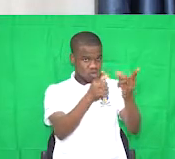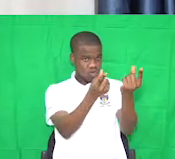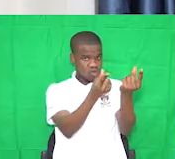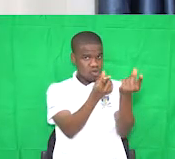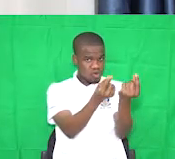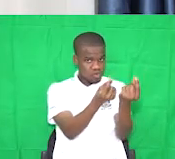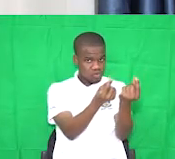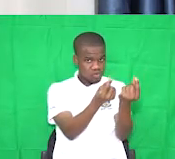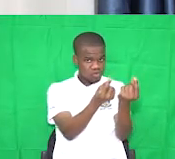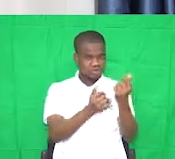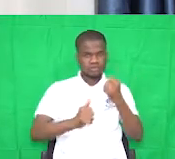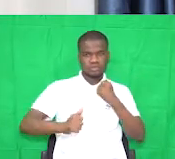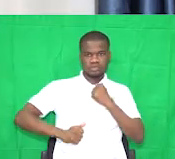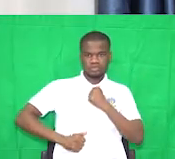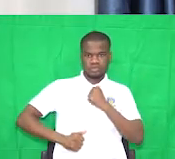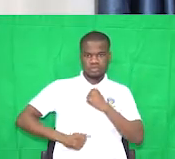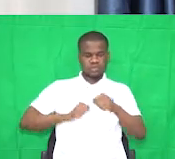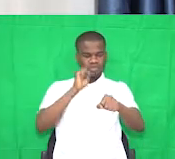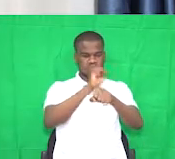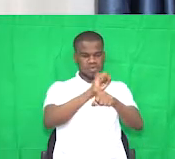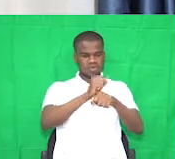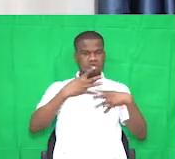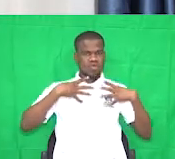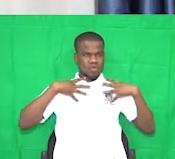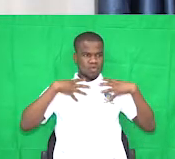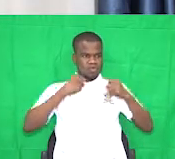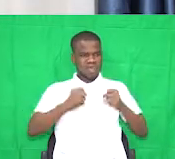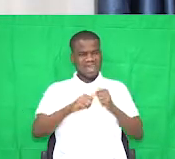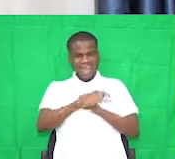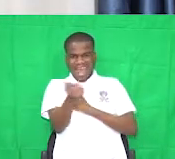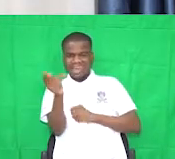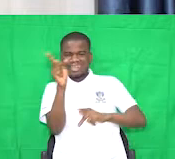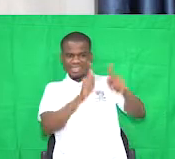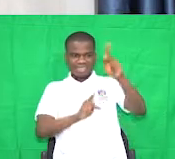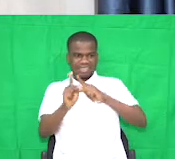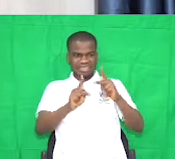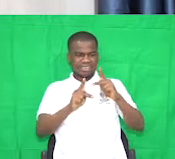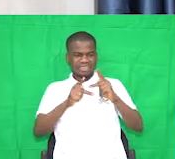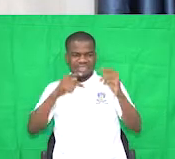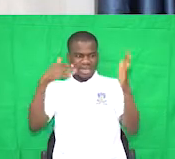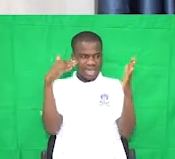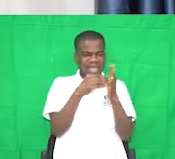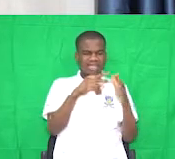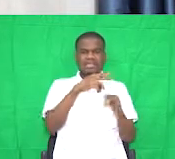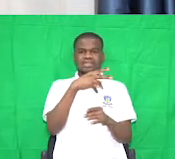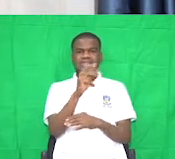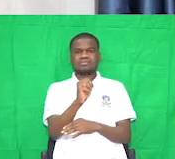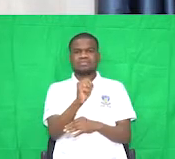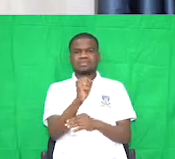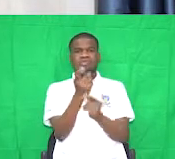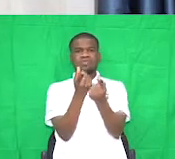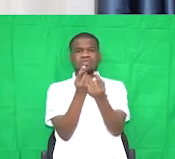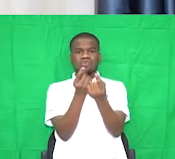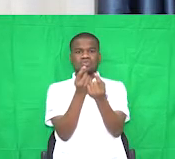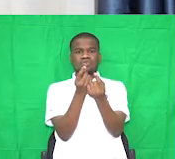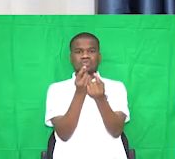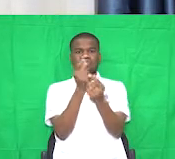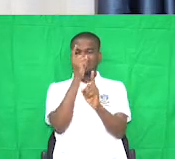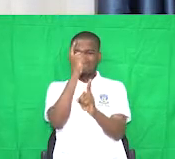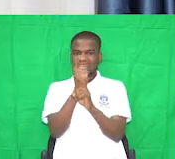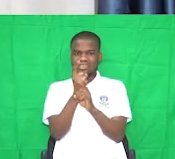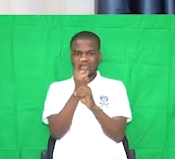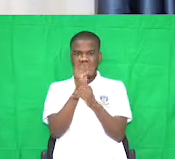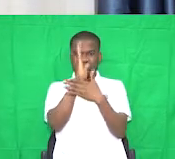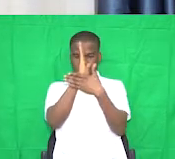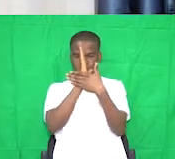soldier. And because he's going as a soldier, he must be loyal. Loyal to the